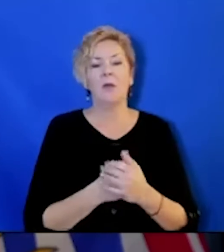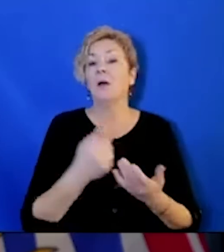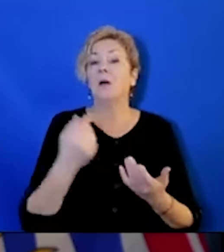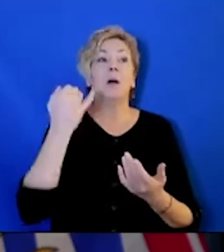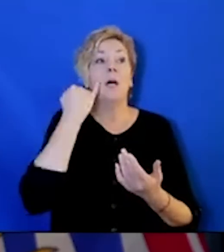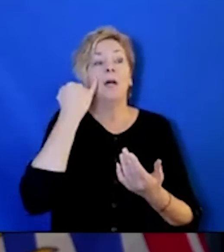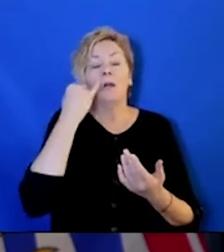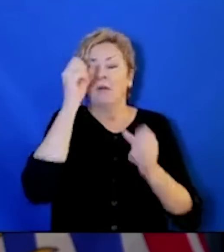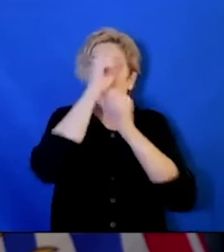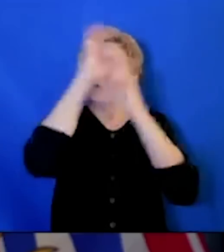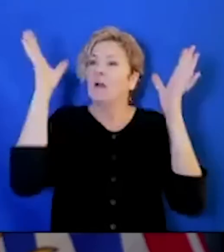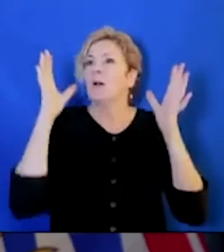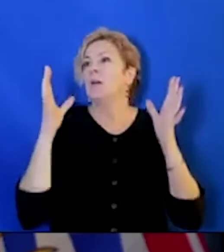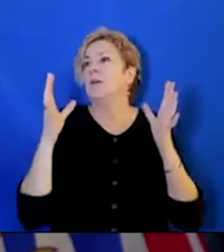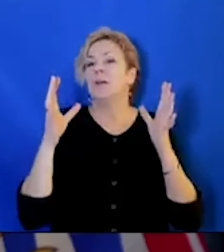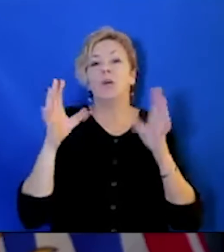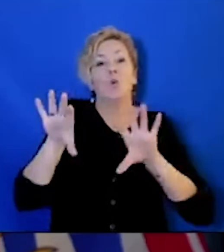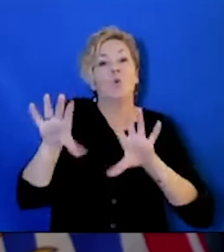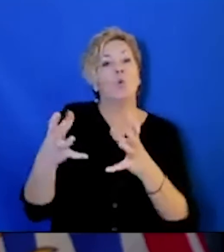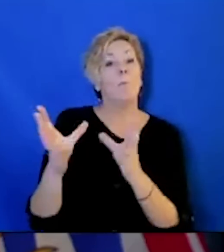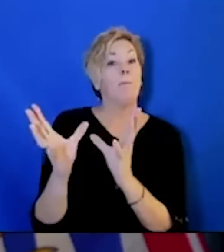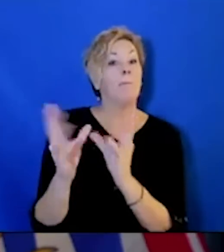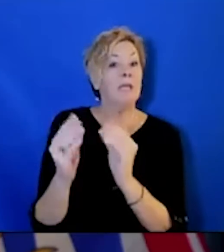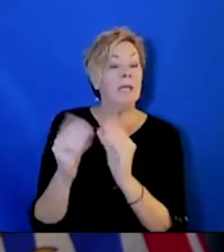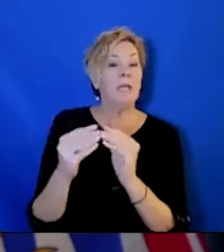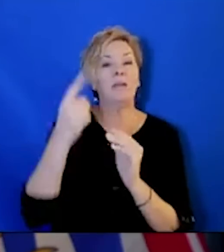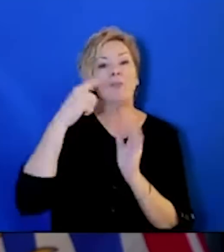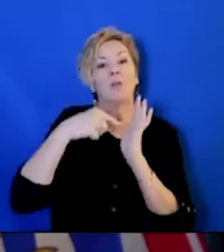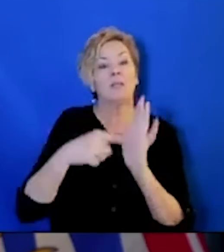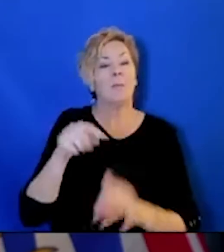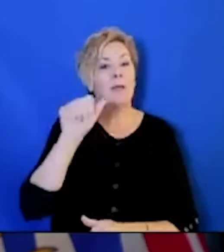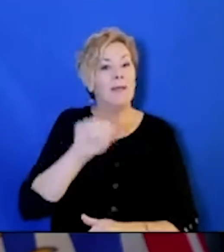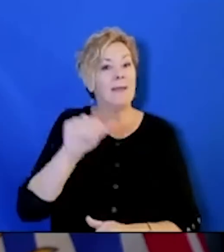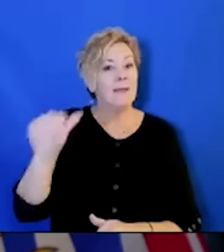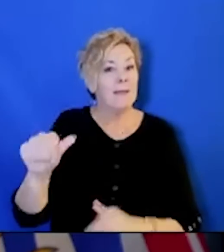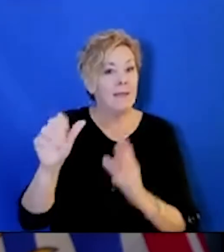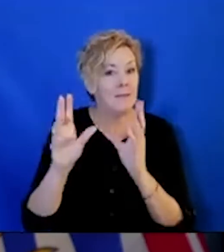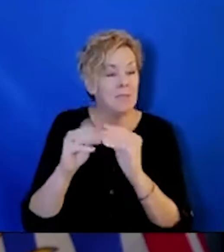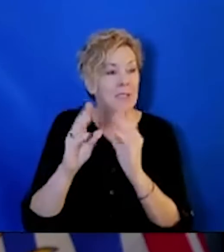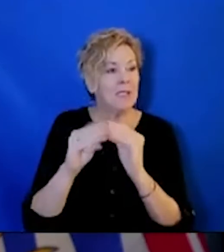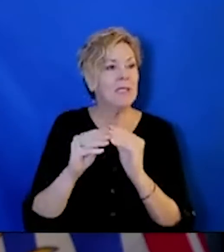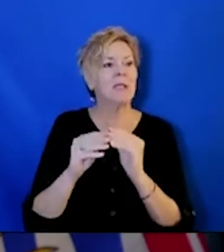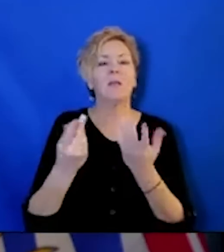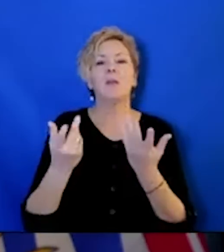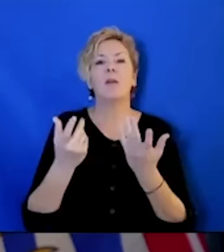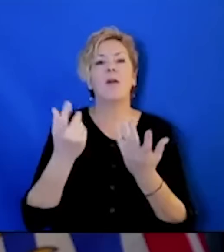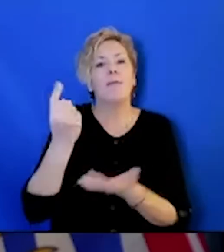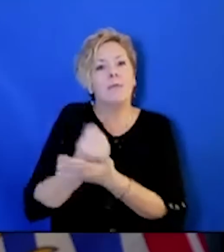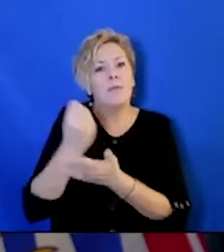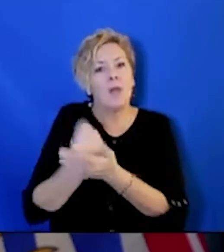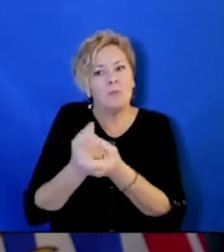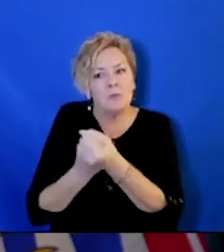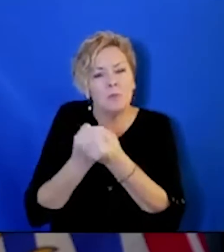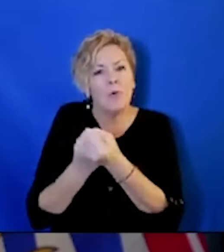not social gatherings. Those are things that can continue as long as you have adequate safety protocols in place.